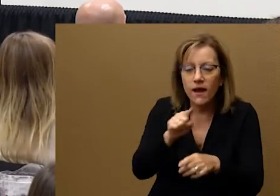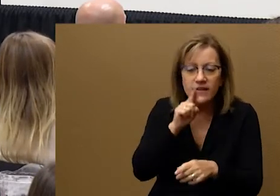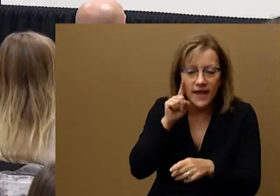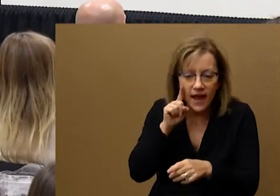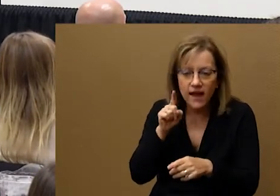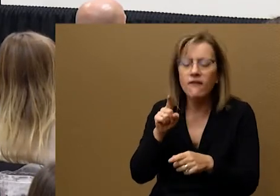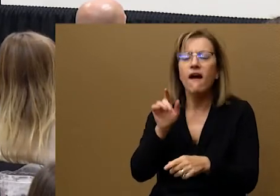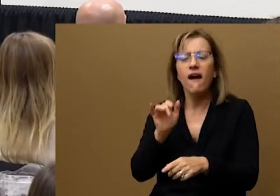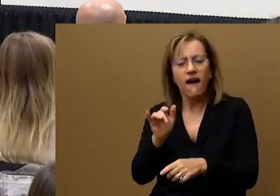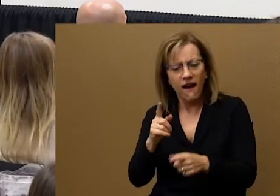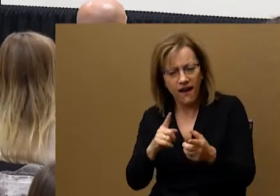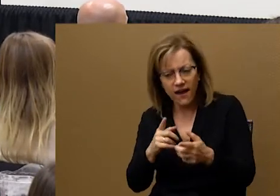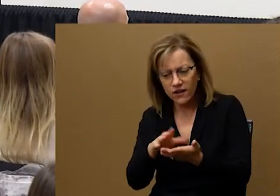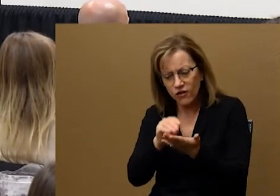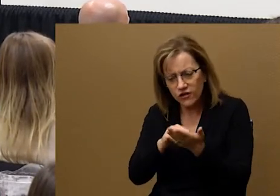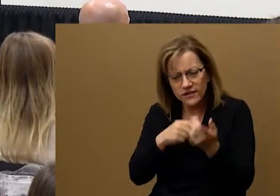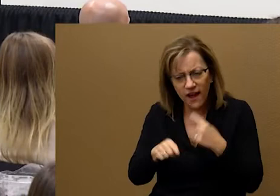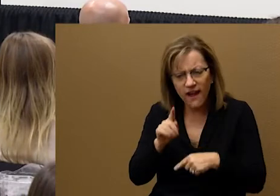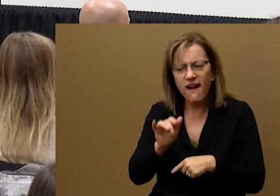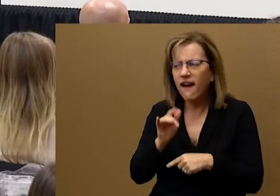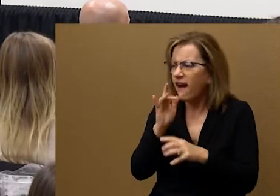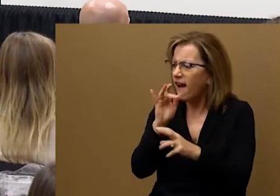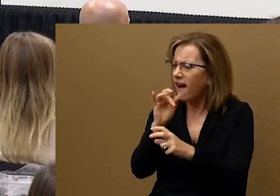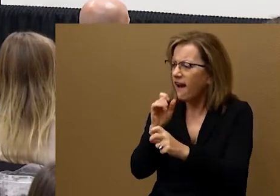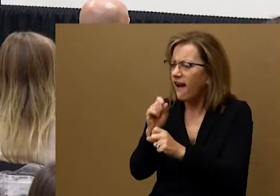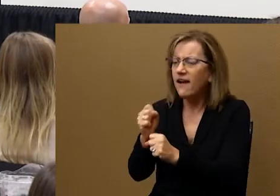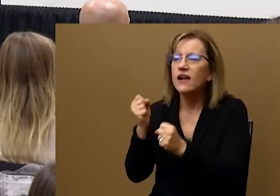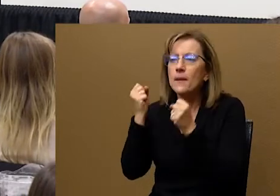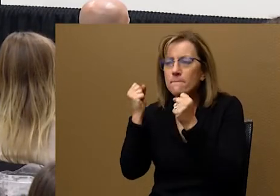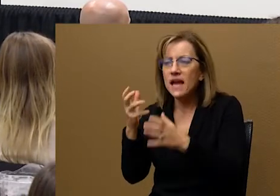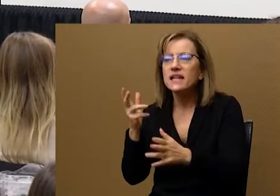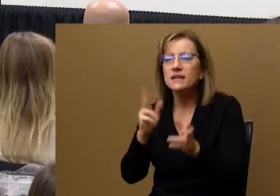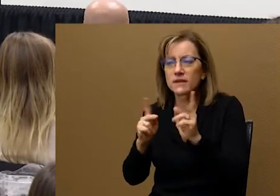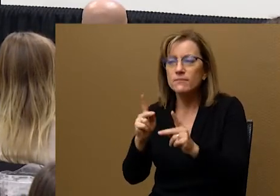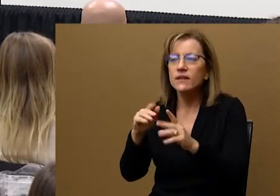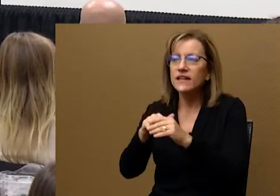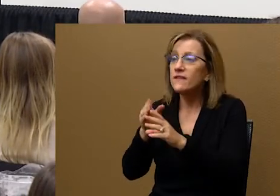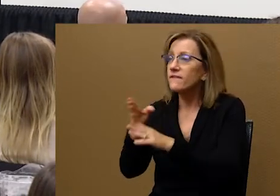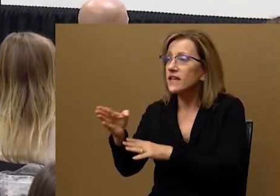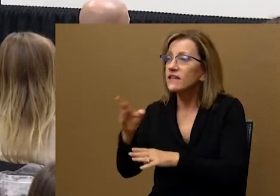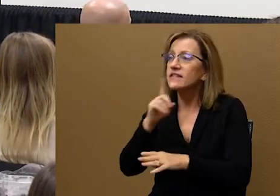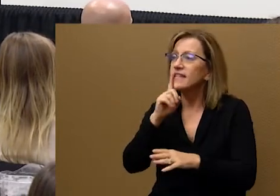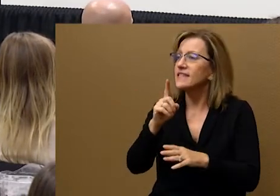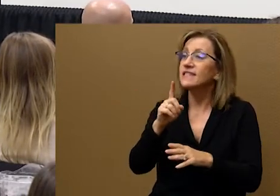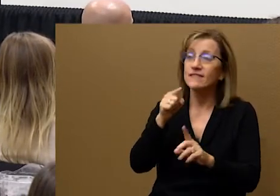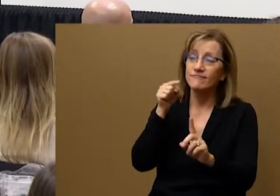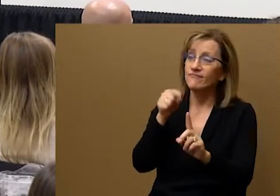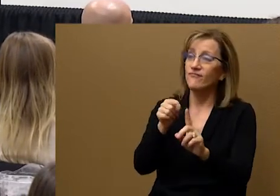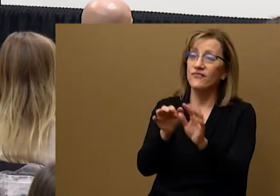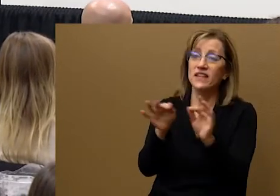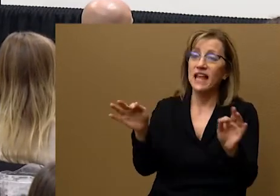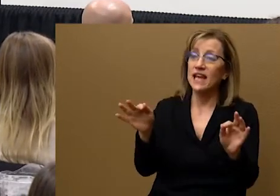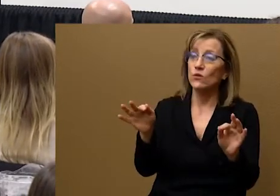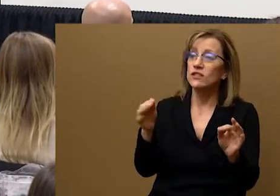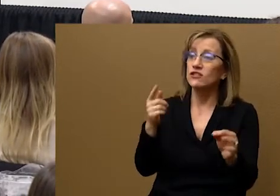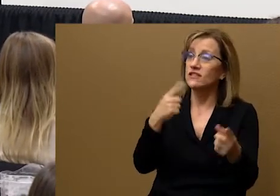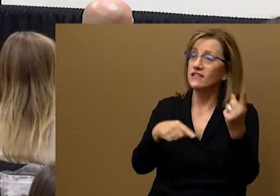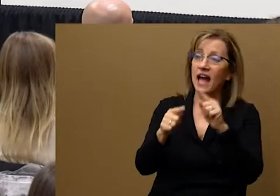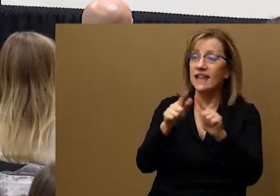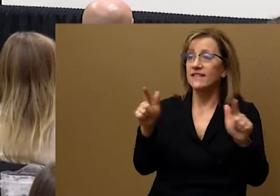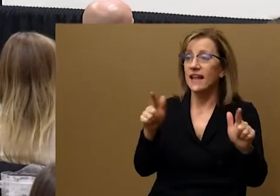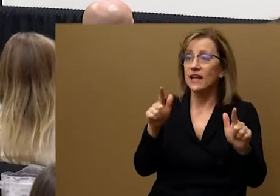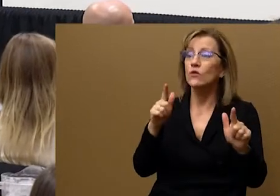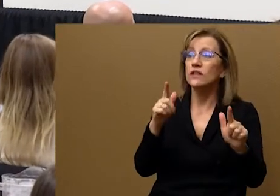It became an interest. And like many hearing people in the field, it's sign language that pulled me in, the fascination of sign